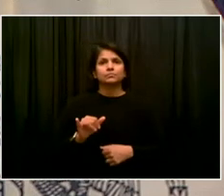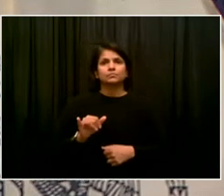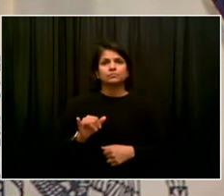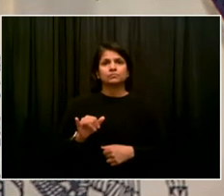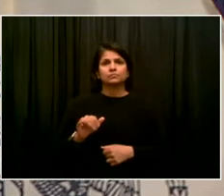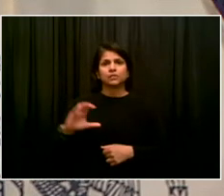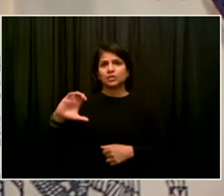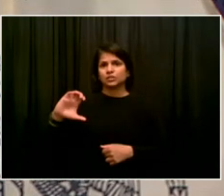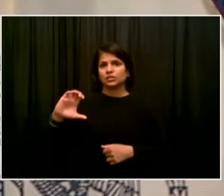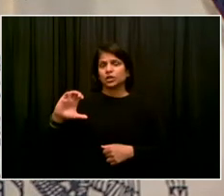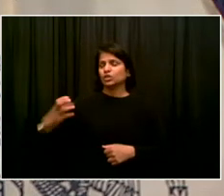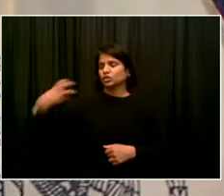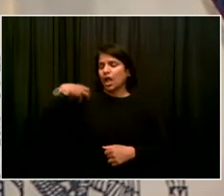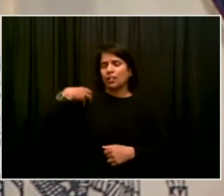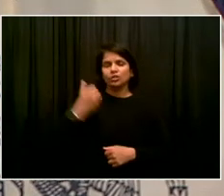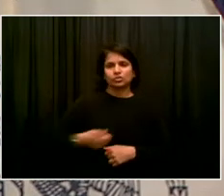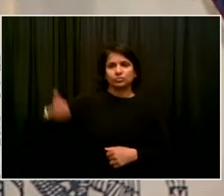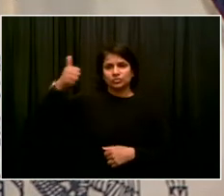this driven,